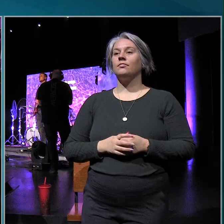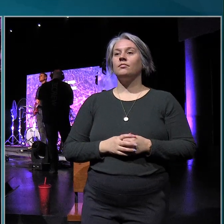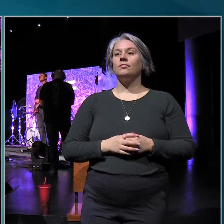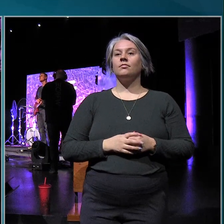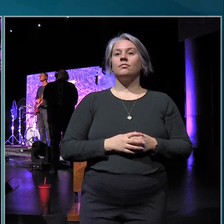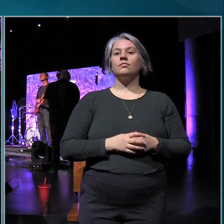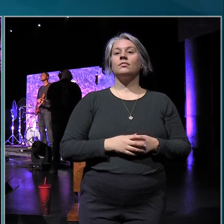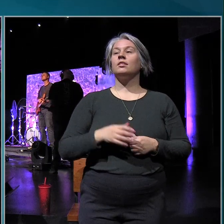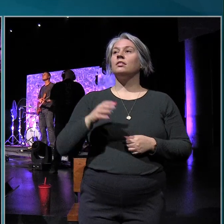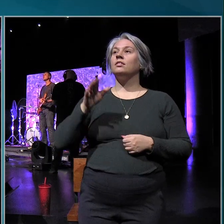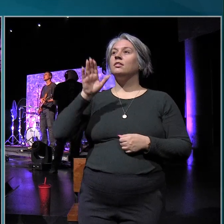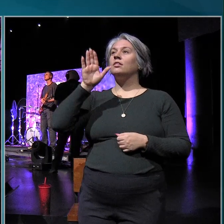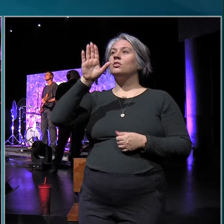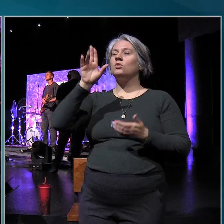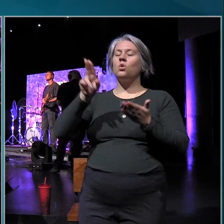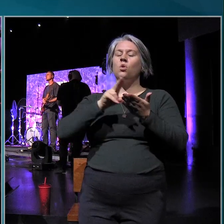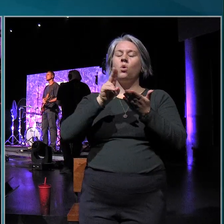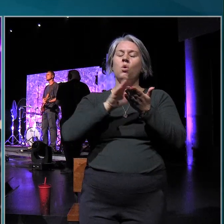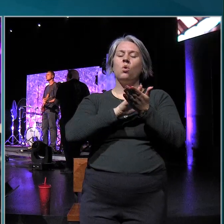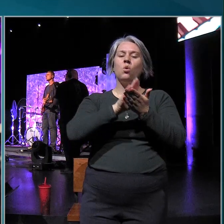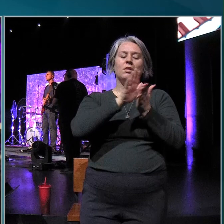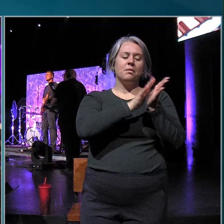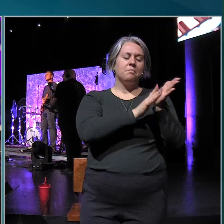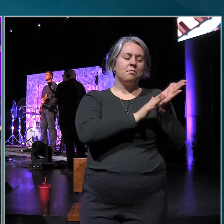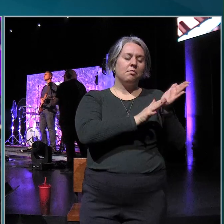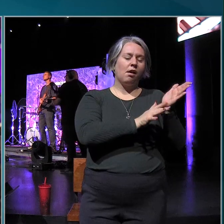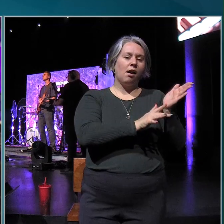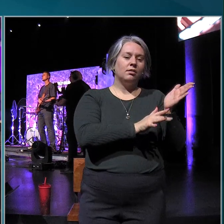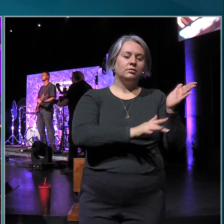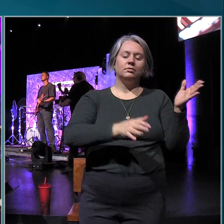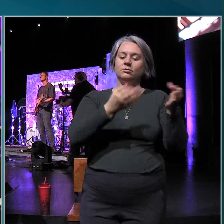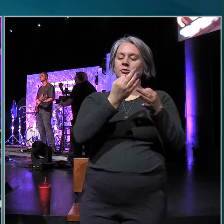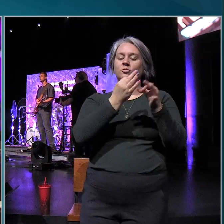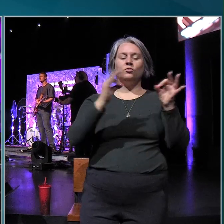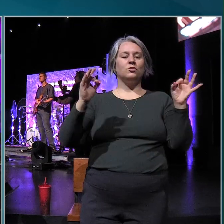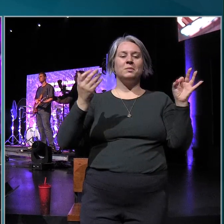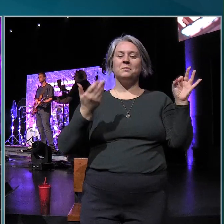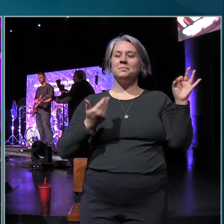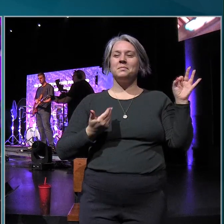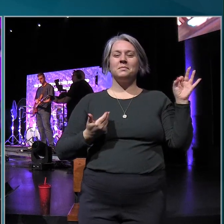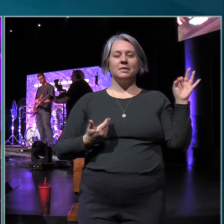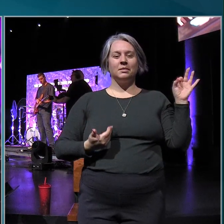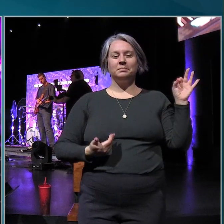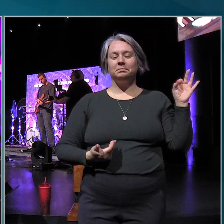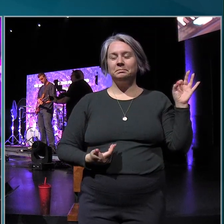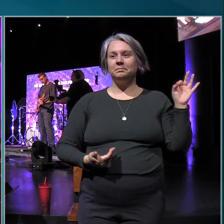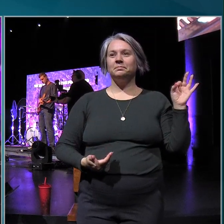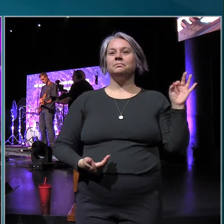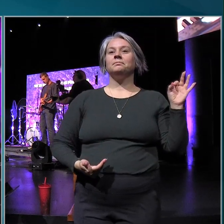deserved. Your holy blood broke every curse.